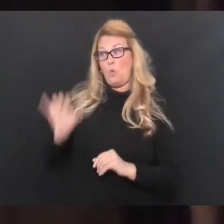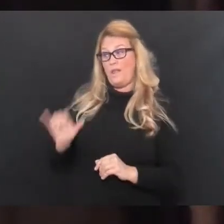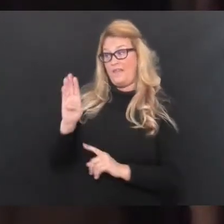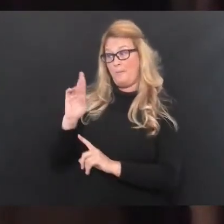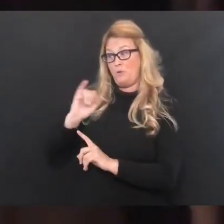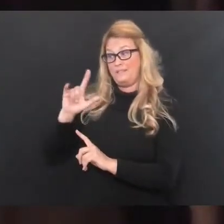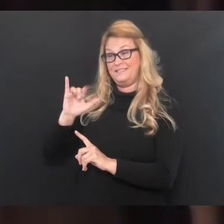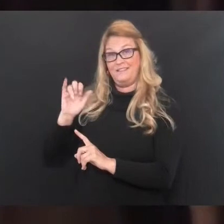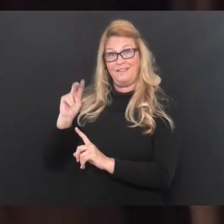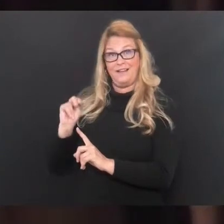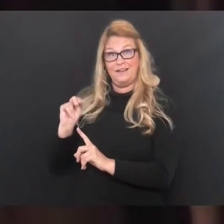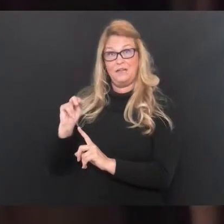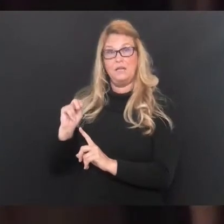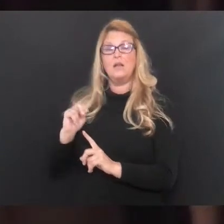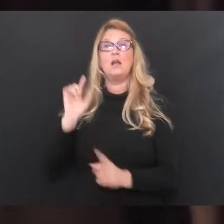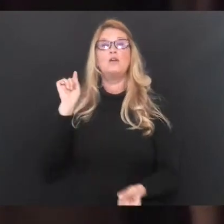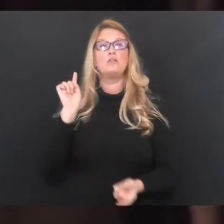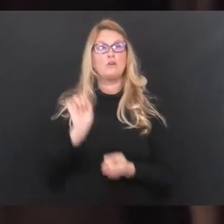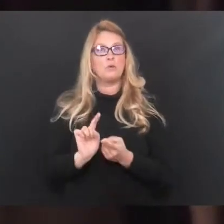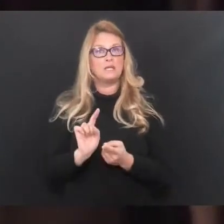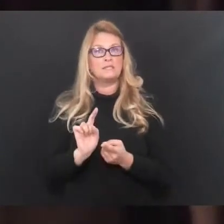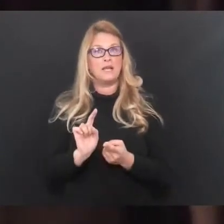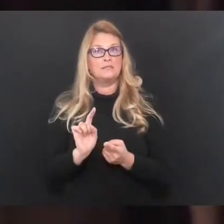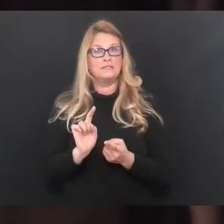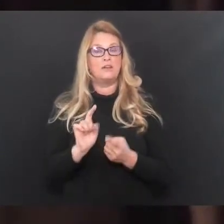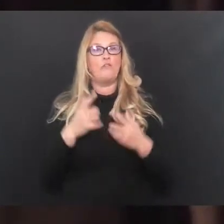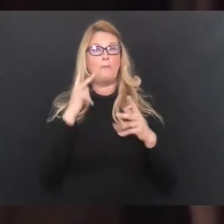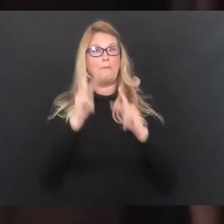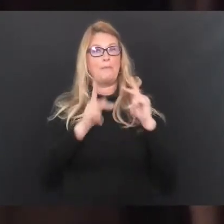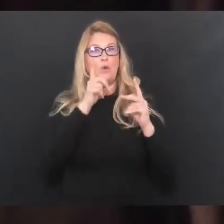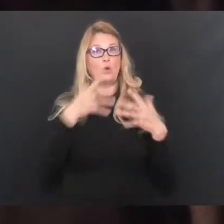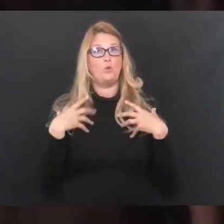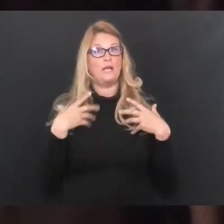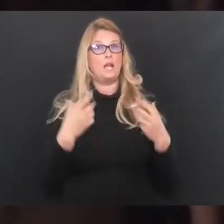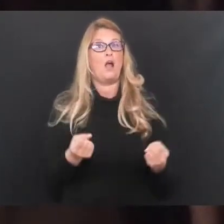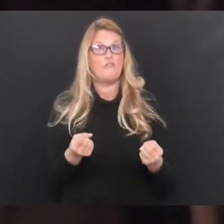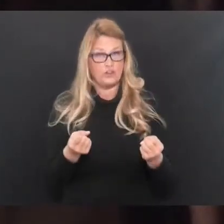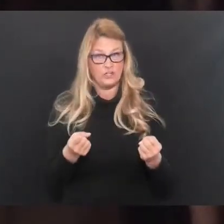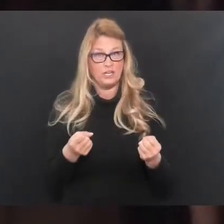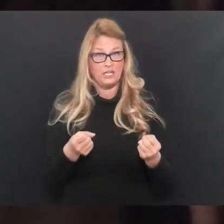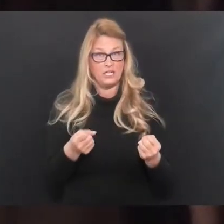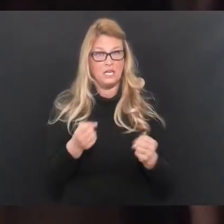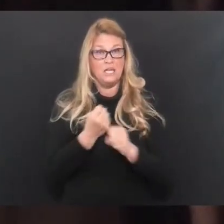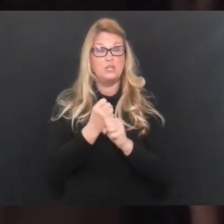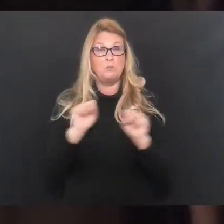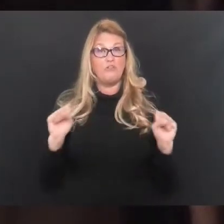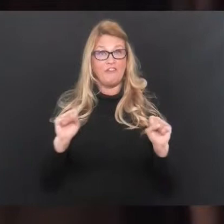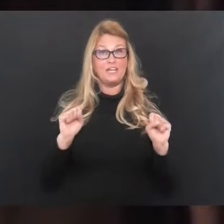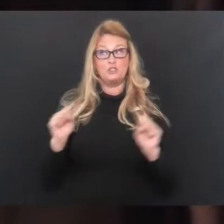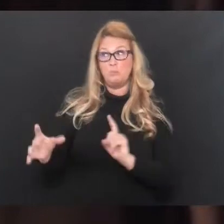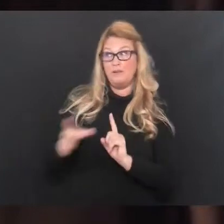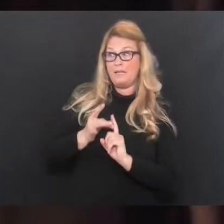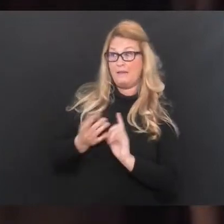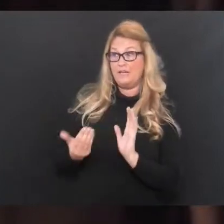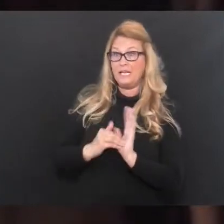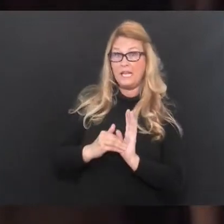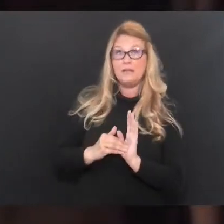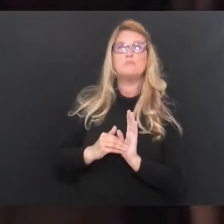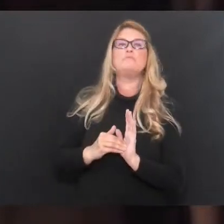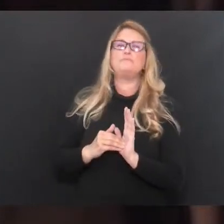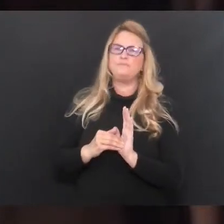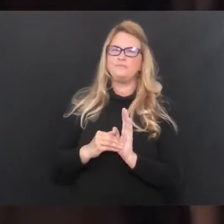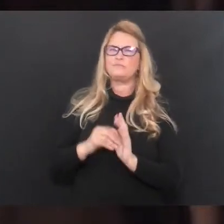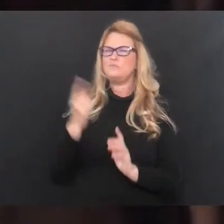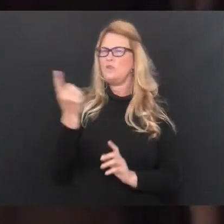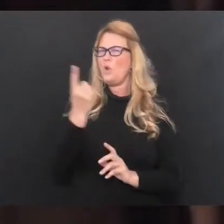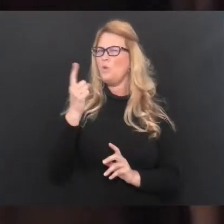The reduction in native immunity to be able to, to prevent you from getting reinfected with COVID is only